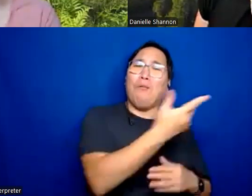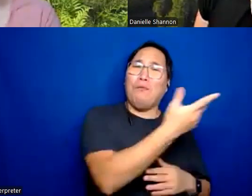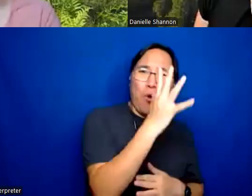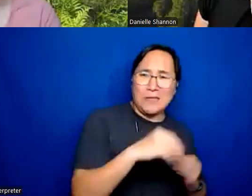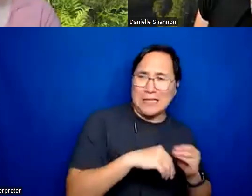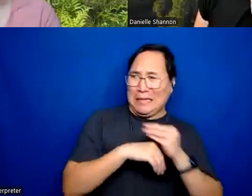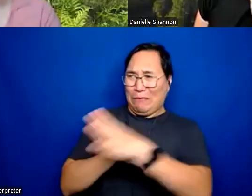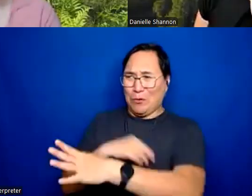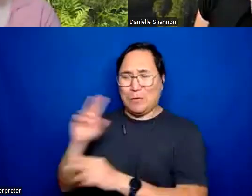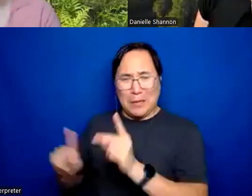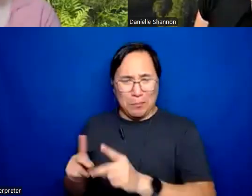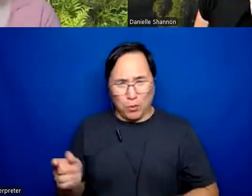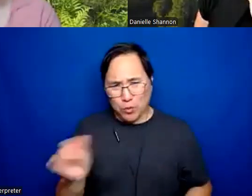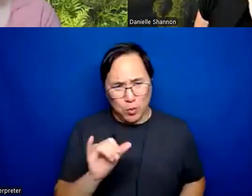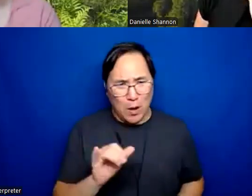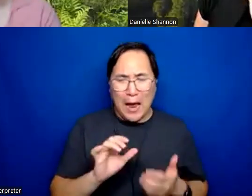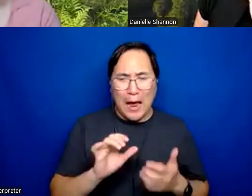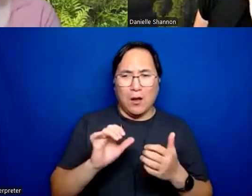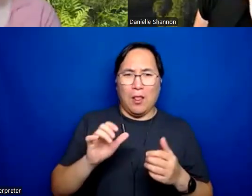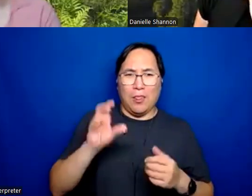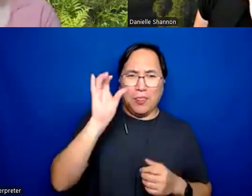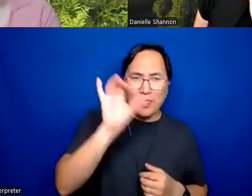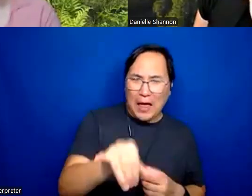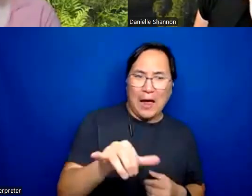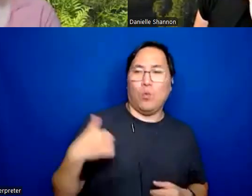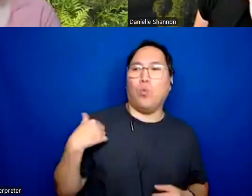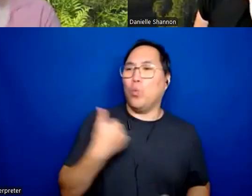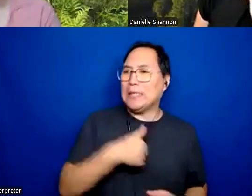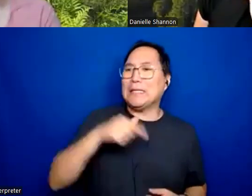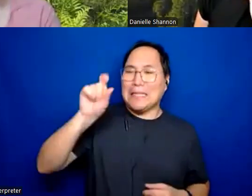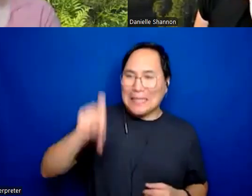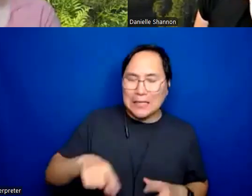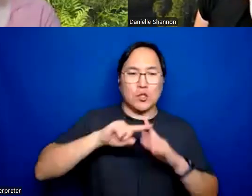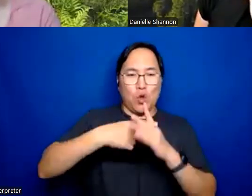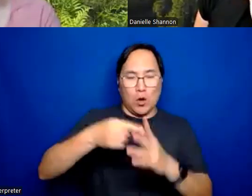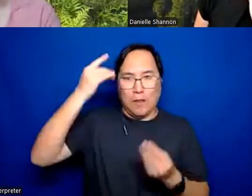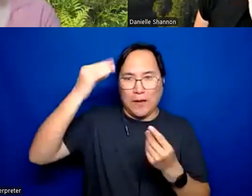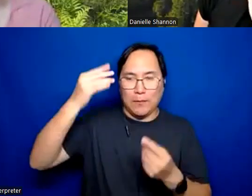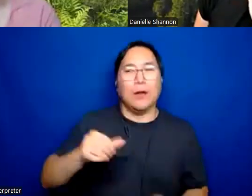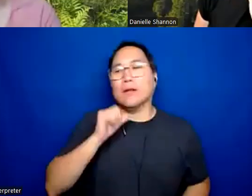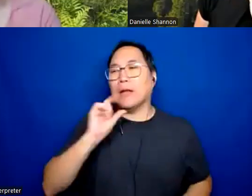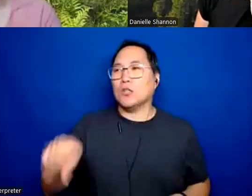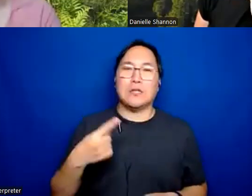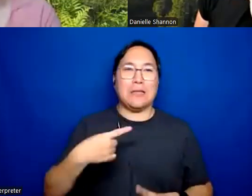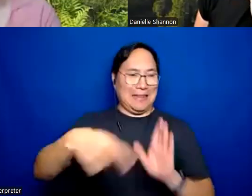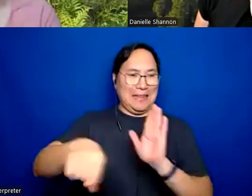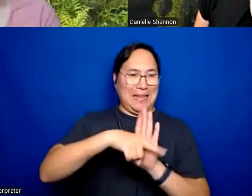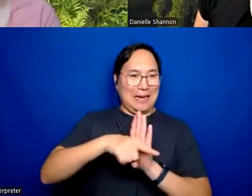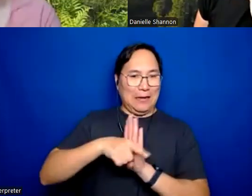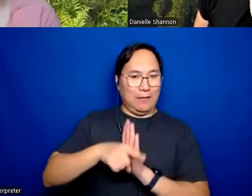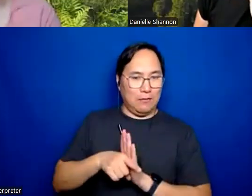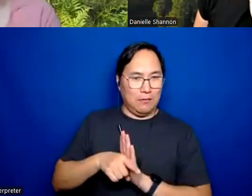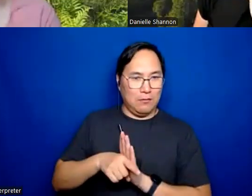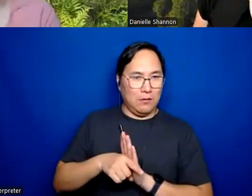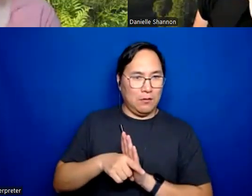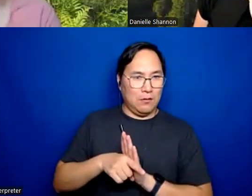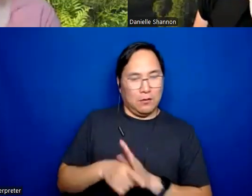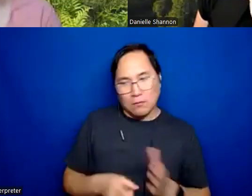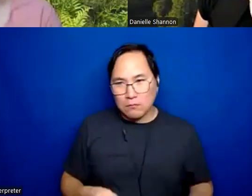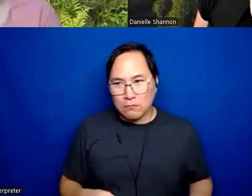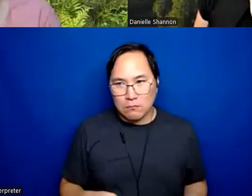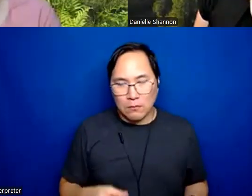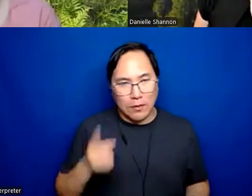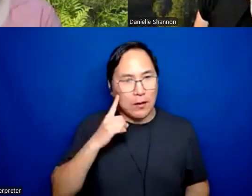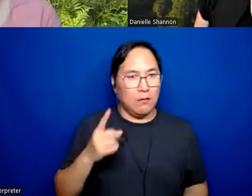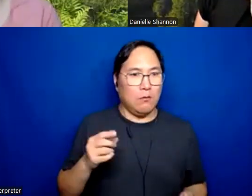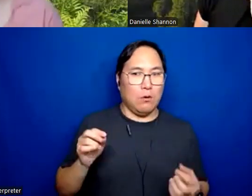is like a part of the equation that you really have to be thinking about. And it's not even just beyond like, what might the negative impacts on people be, but you could even take that one step further